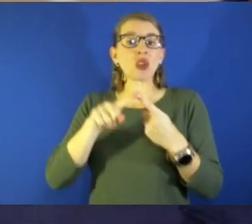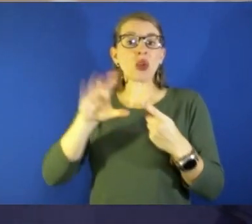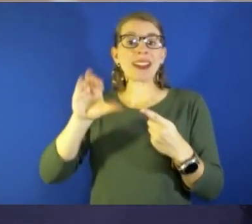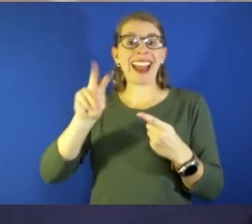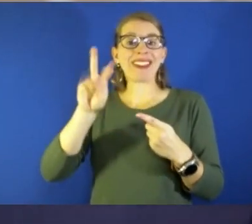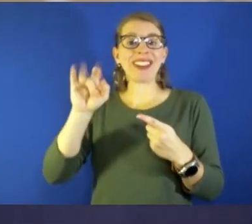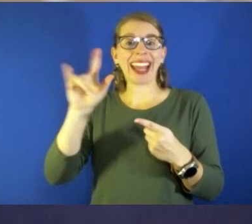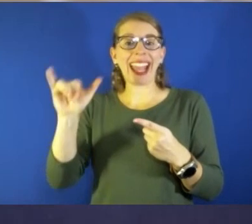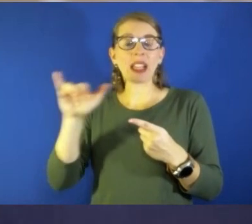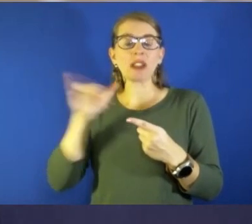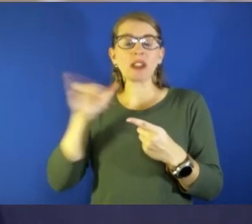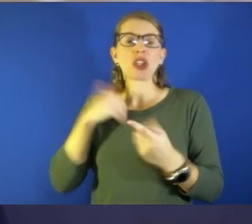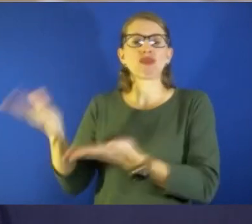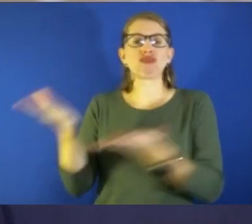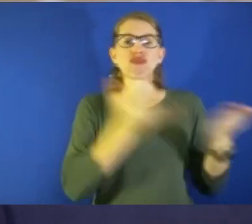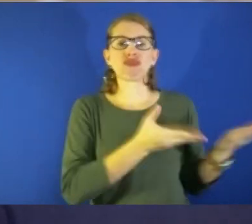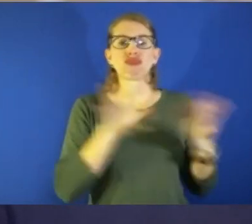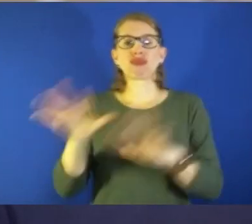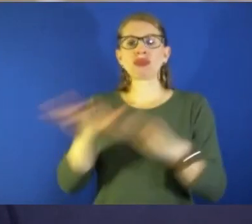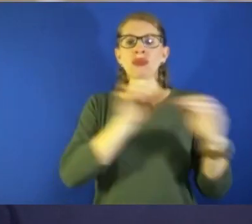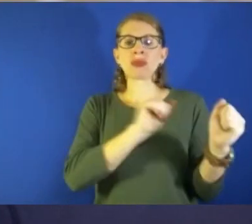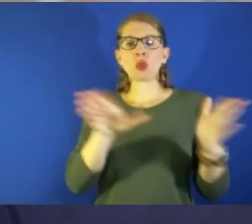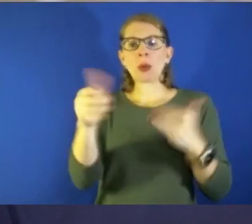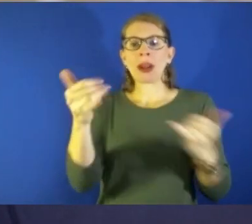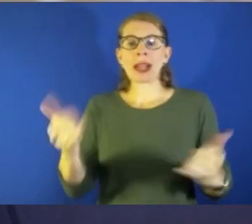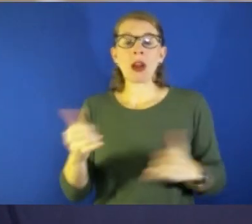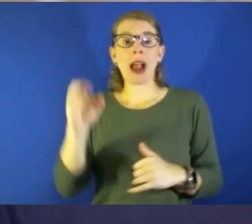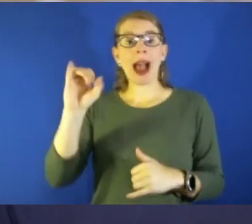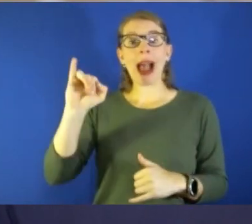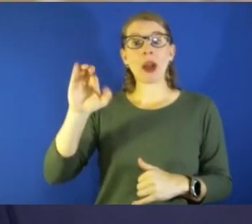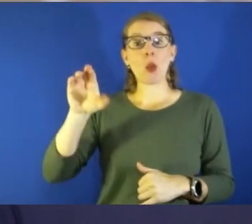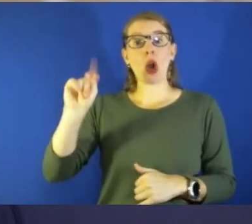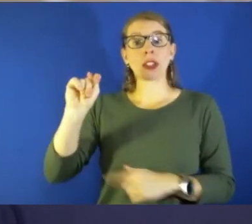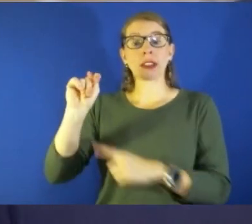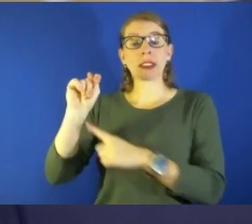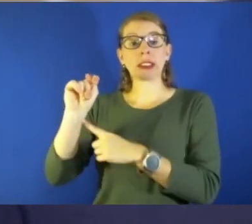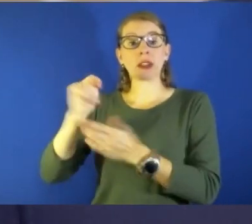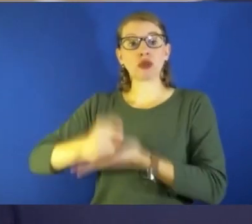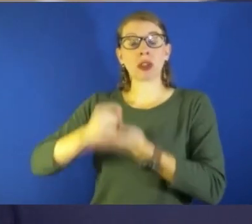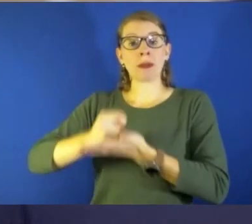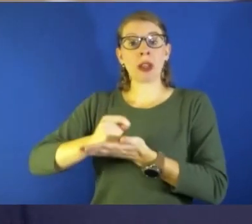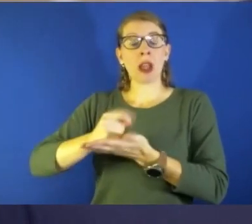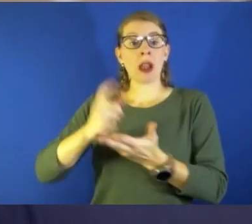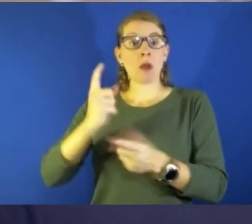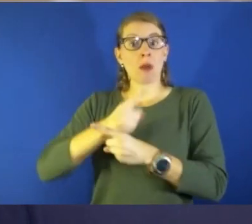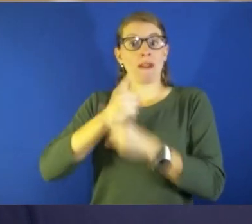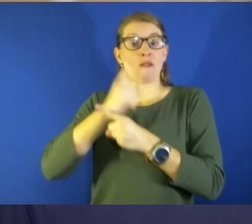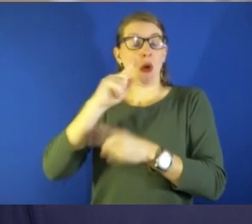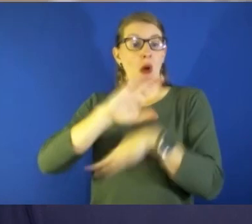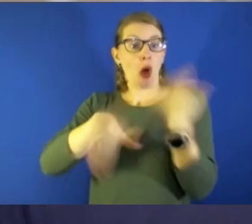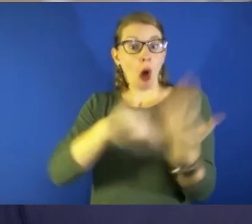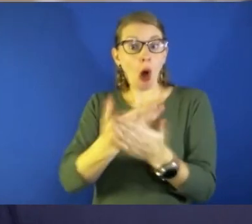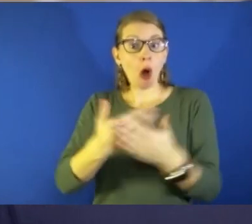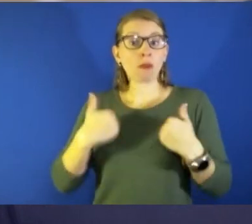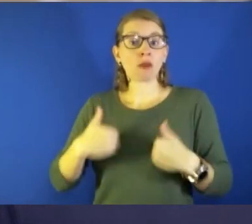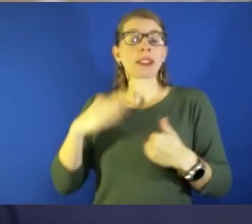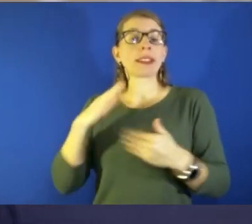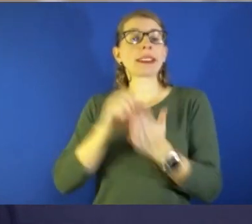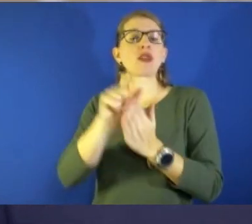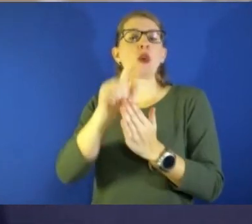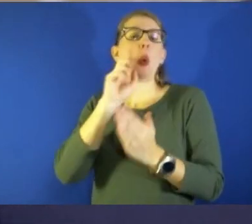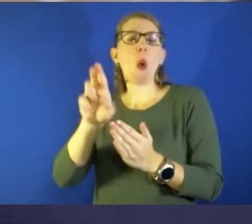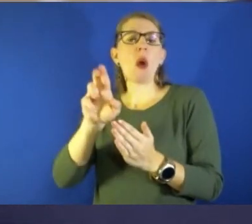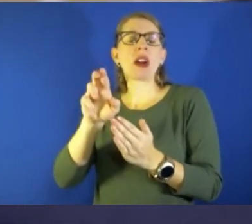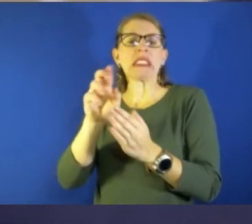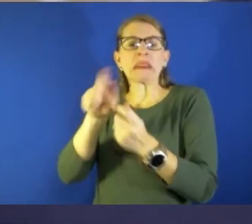out of the operating room right now. Is the IOR treatment appropriate for all breast cancer cases or just a small slice of them?